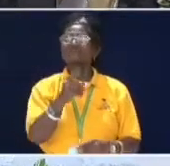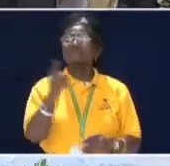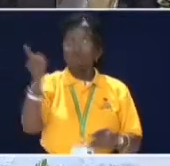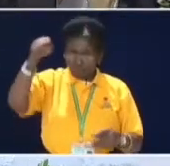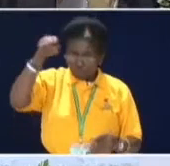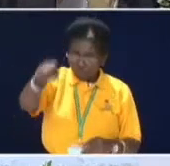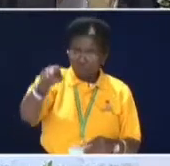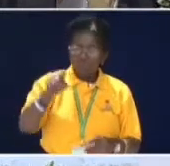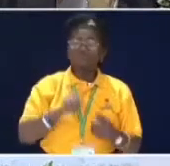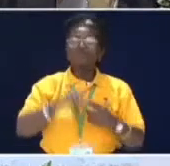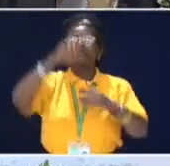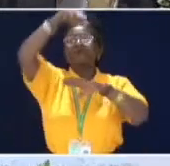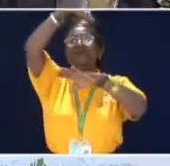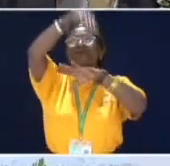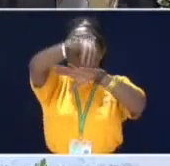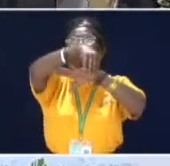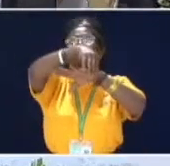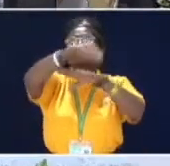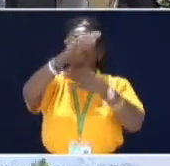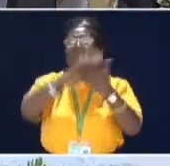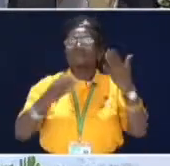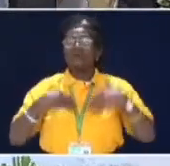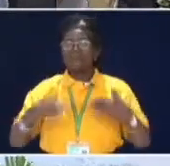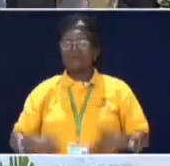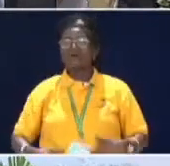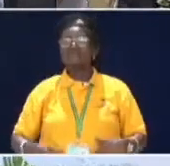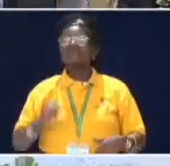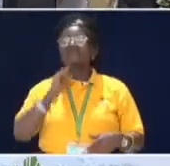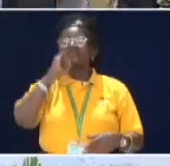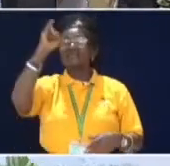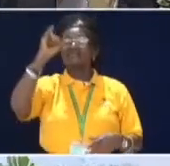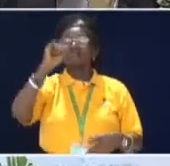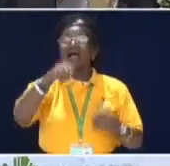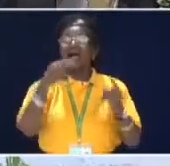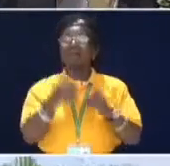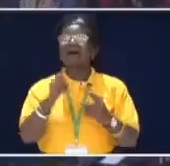Tonight, lale yi, somebody's about to be repositioned.